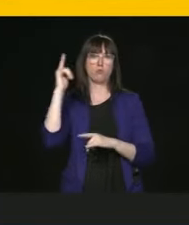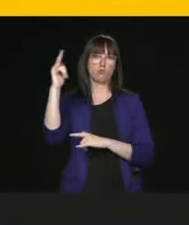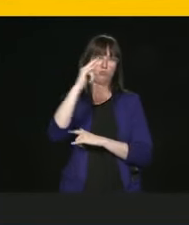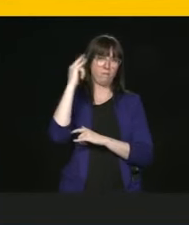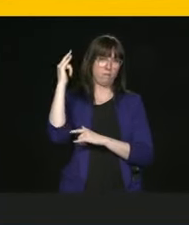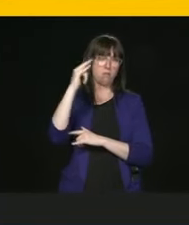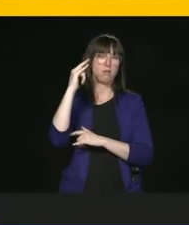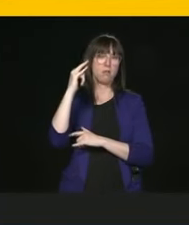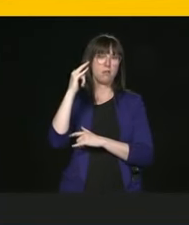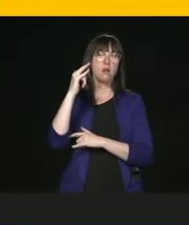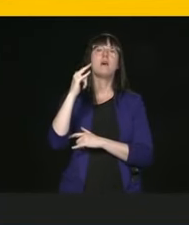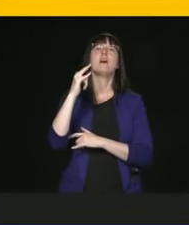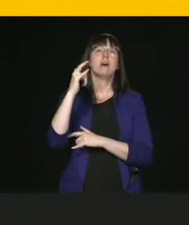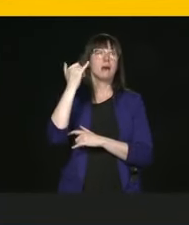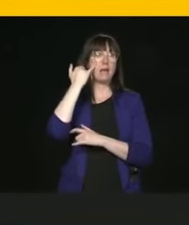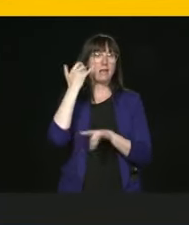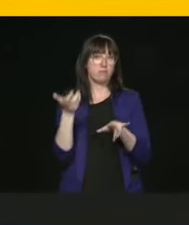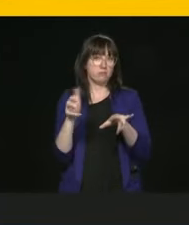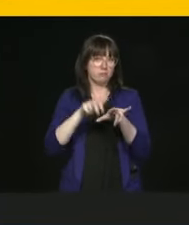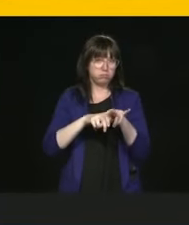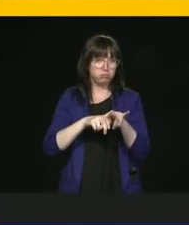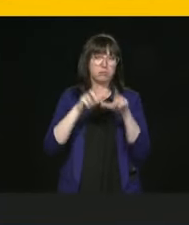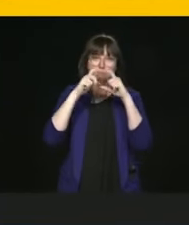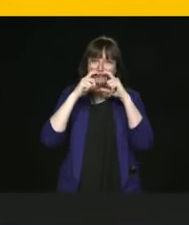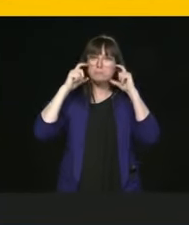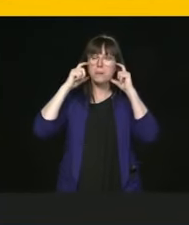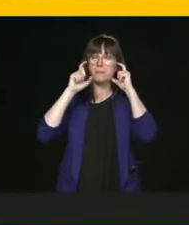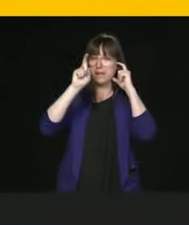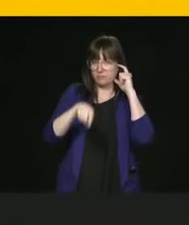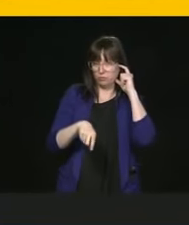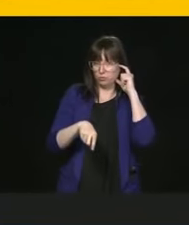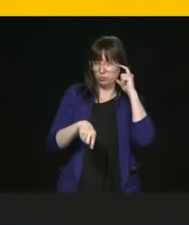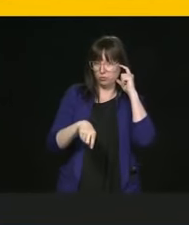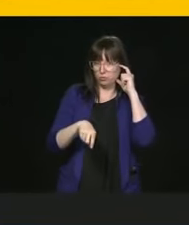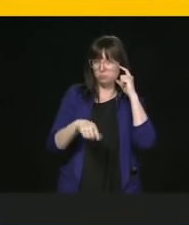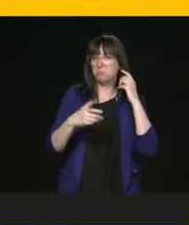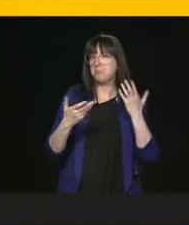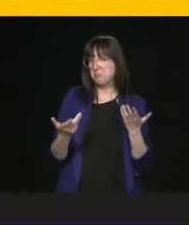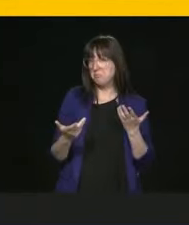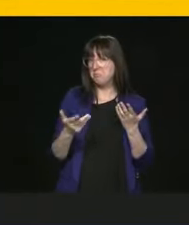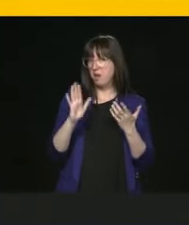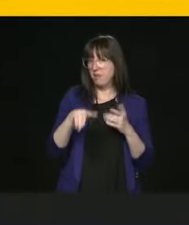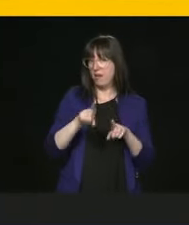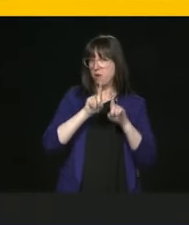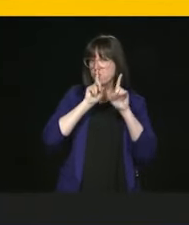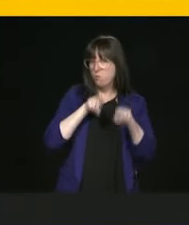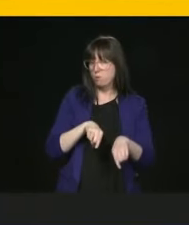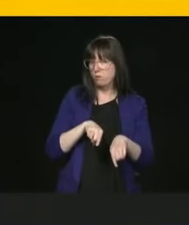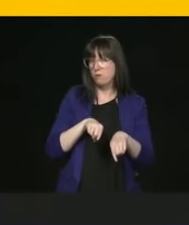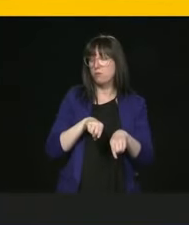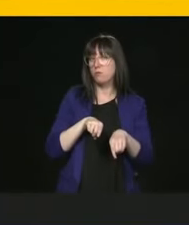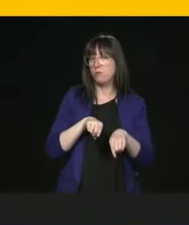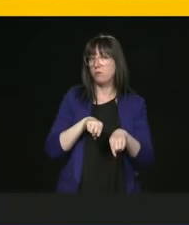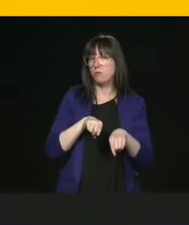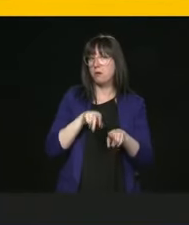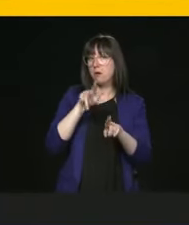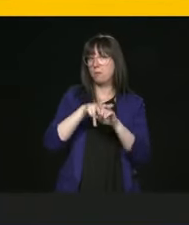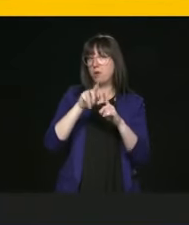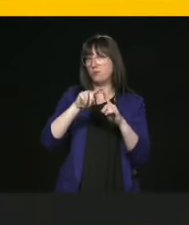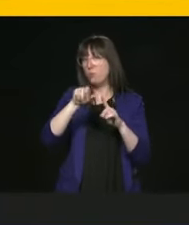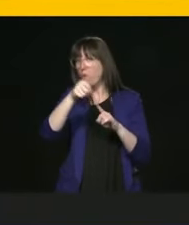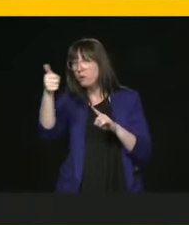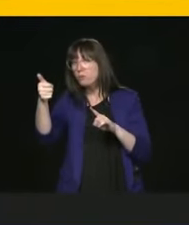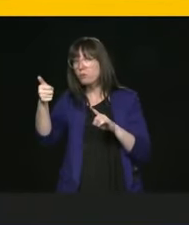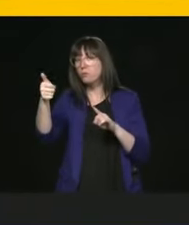face. Now, is it possible that recommendation will be extended to other